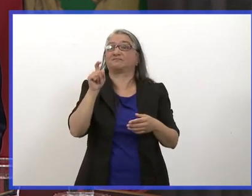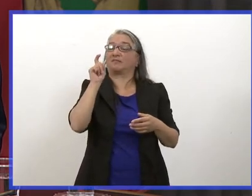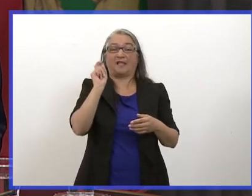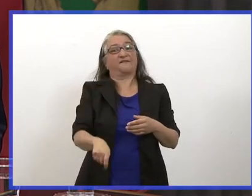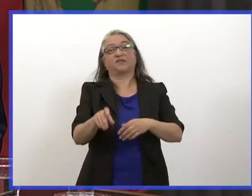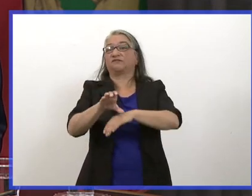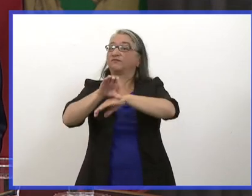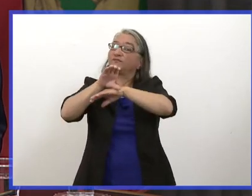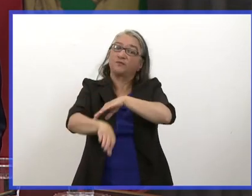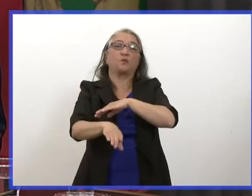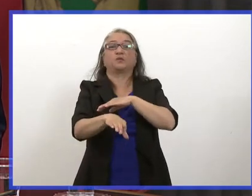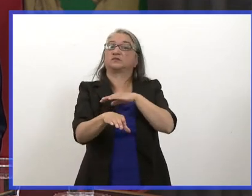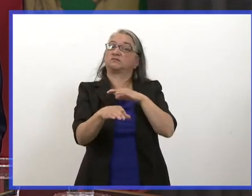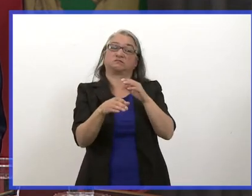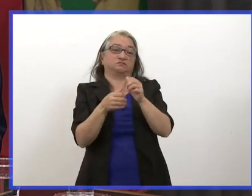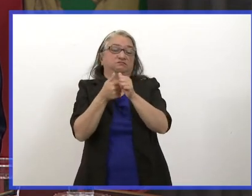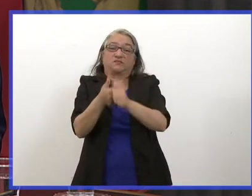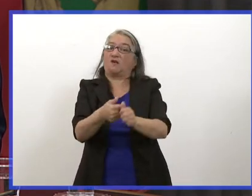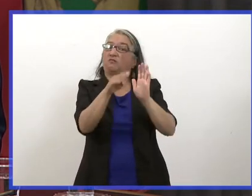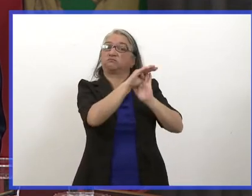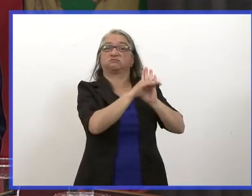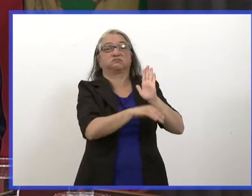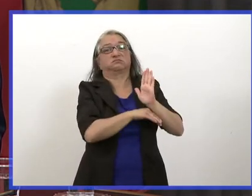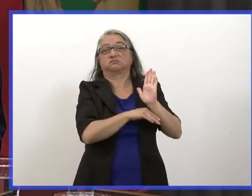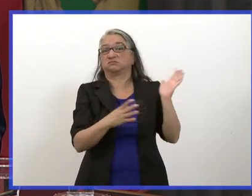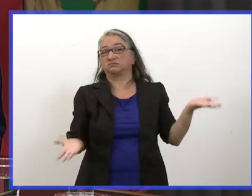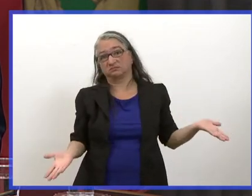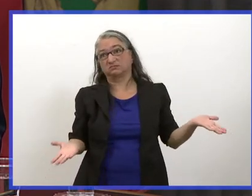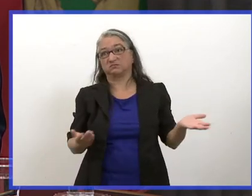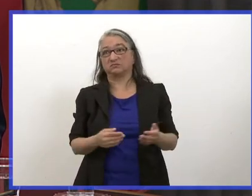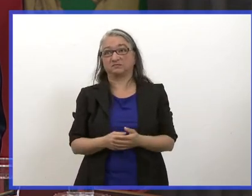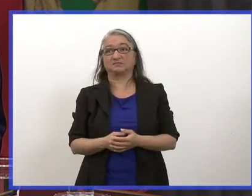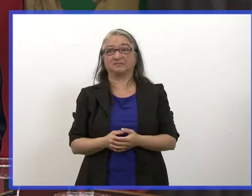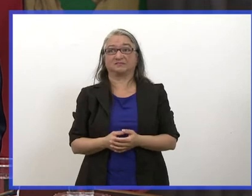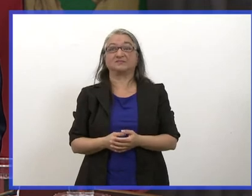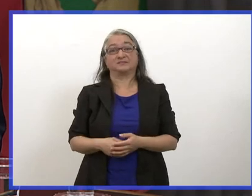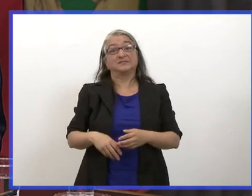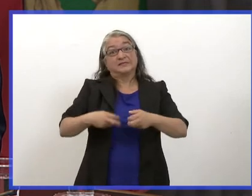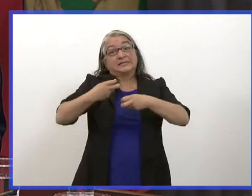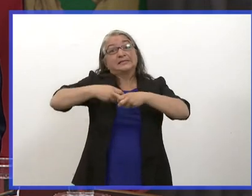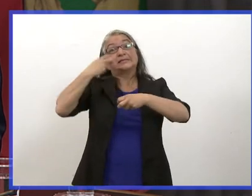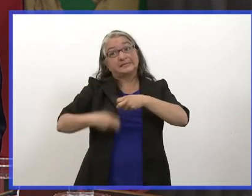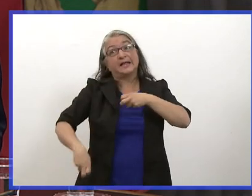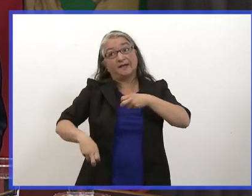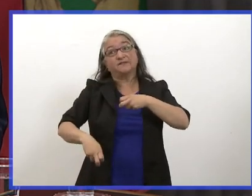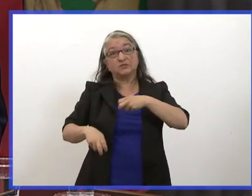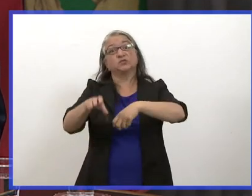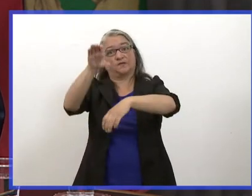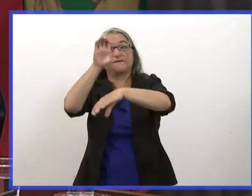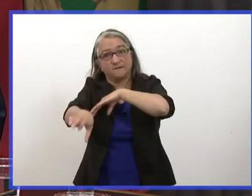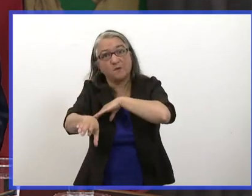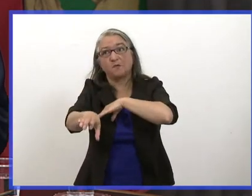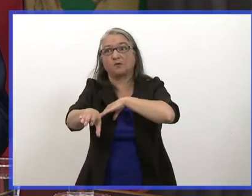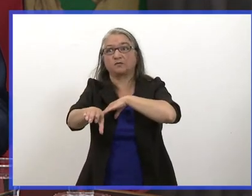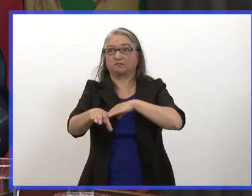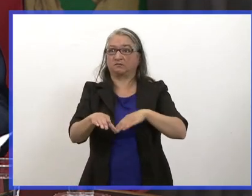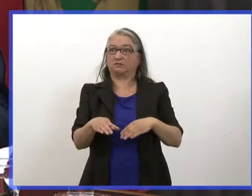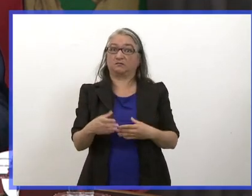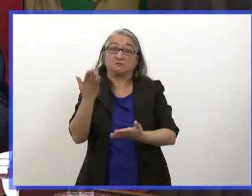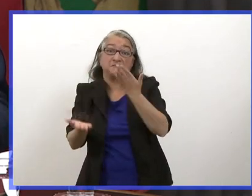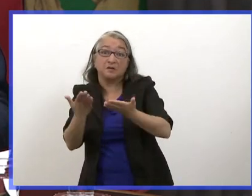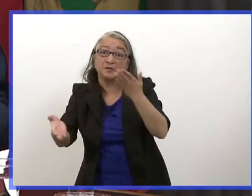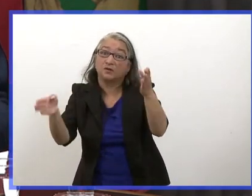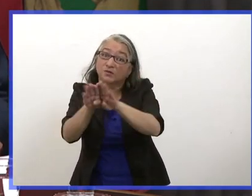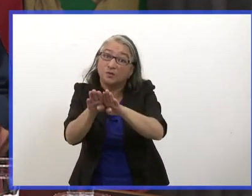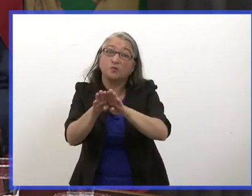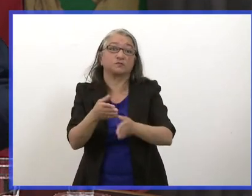These are tough measures because we are in a tough situation, and our need is to protect each other and to safeguard our healthcare